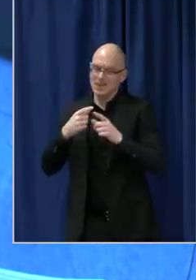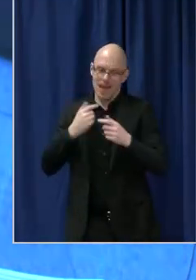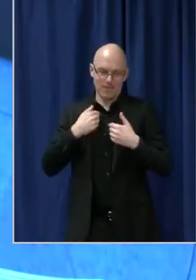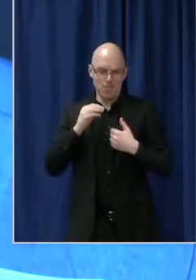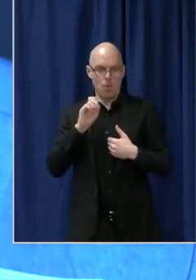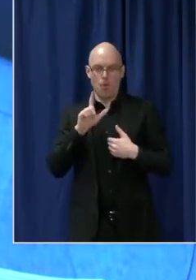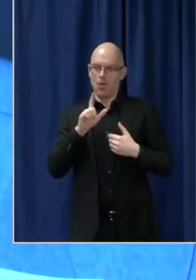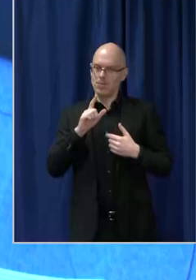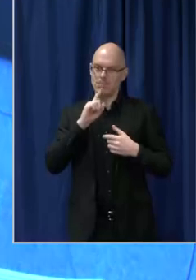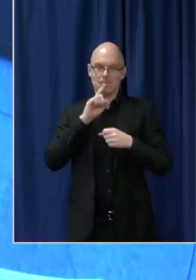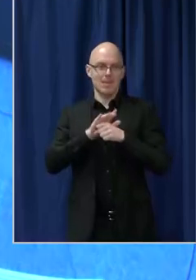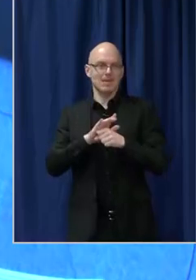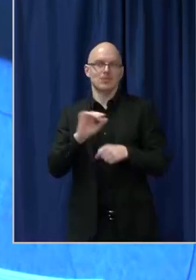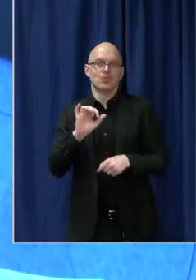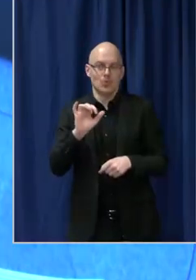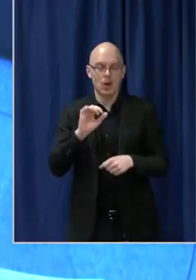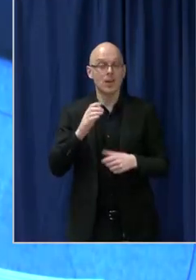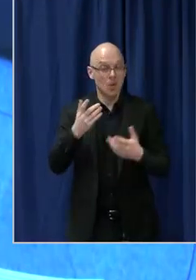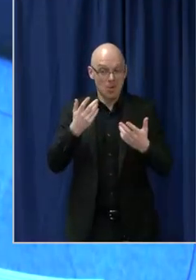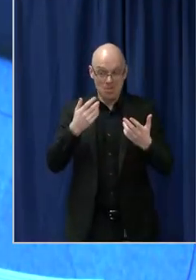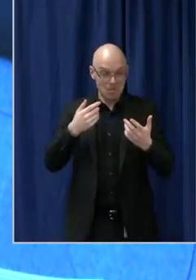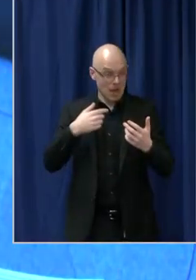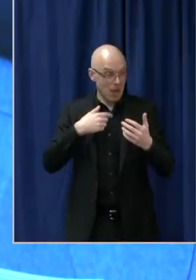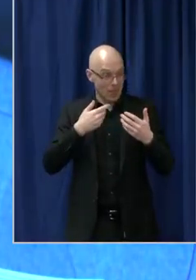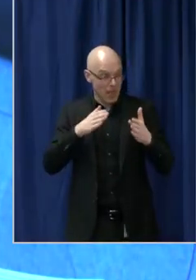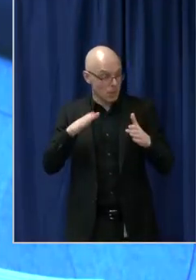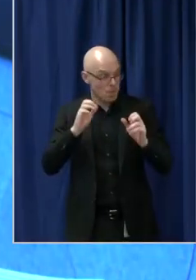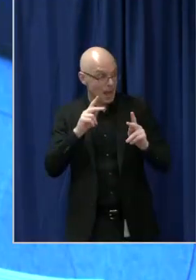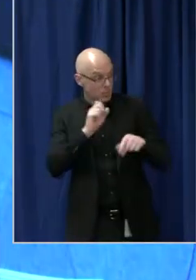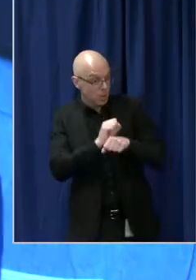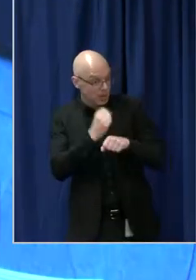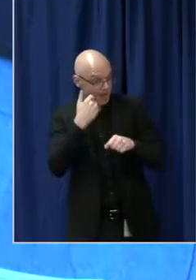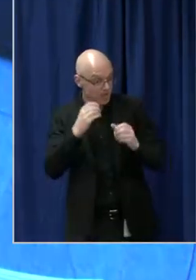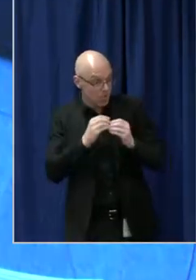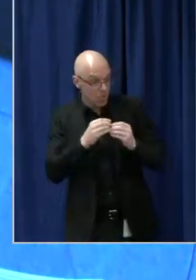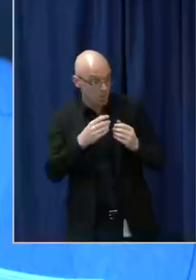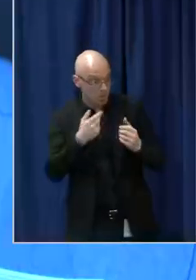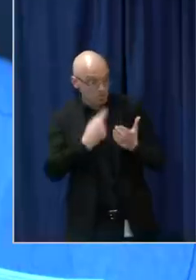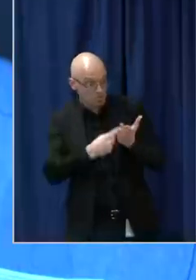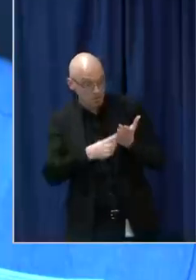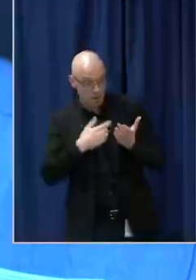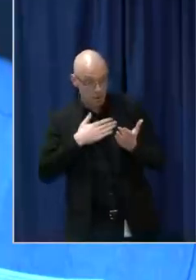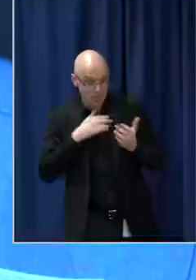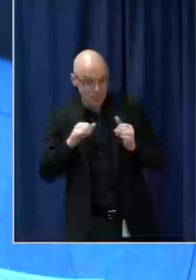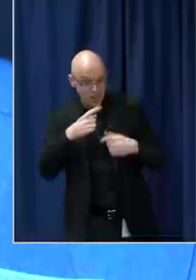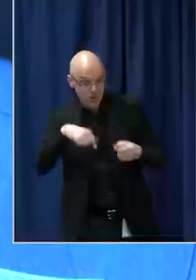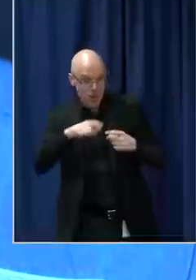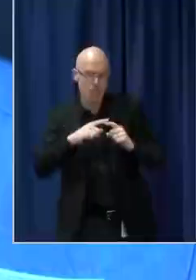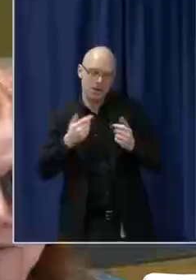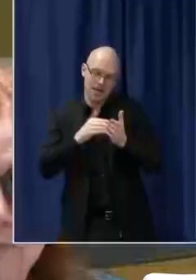two, I'm also happy to stick around for that as well. But thank you again for all your work.